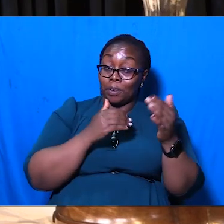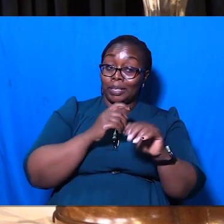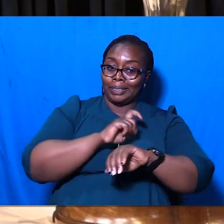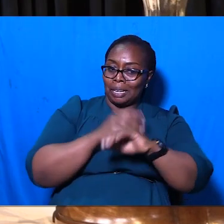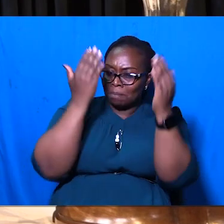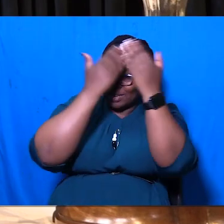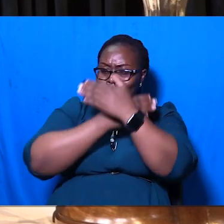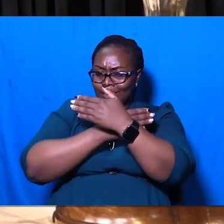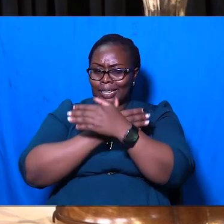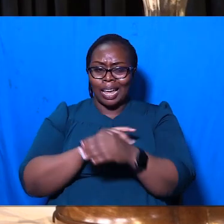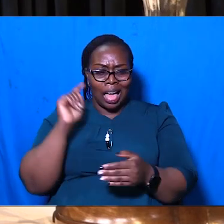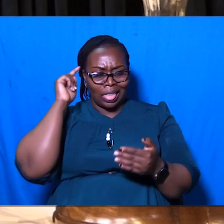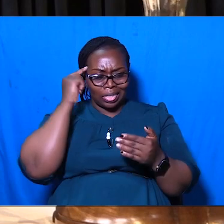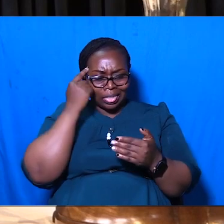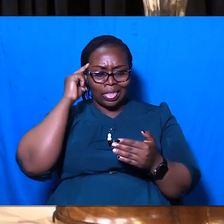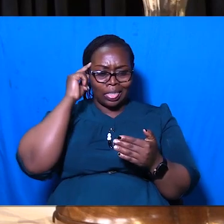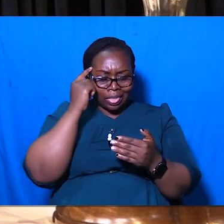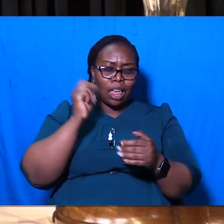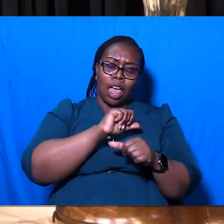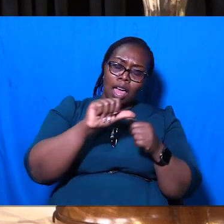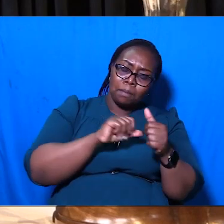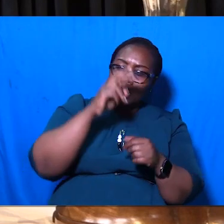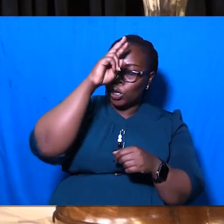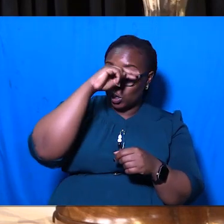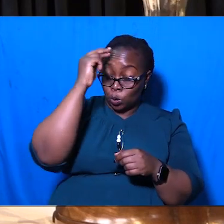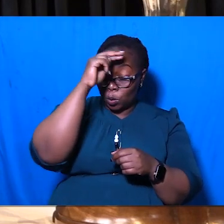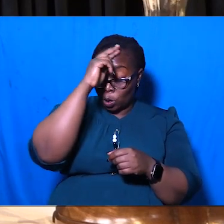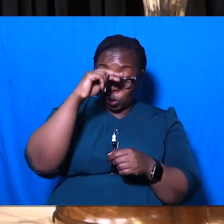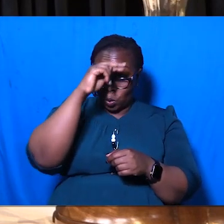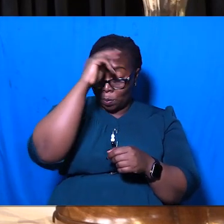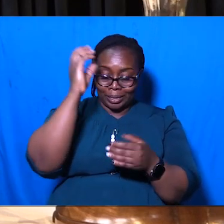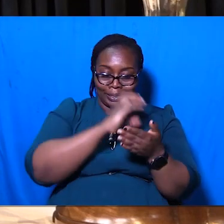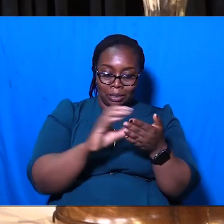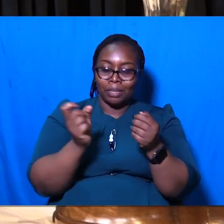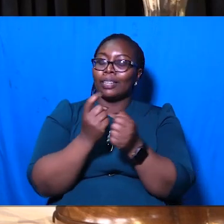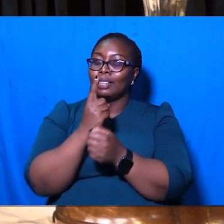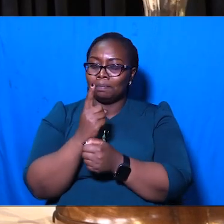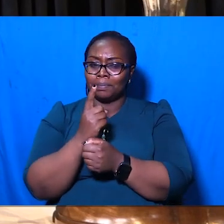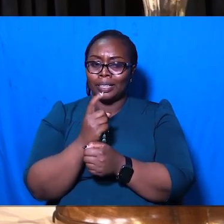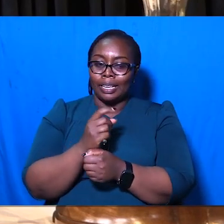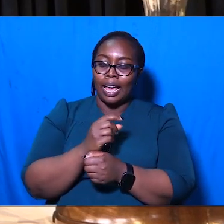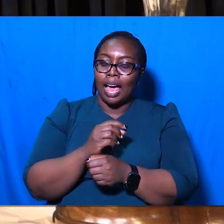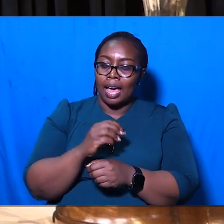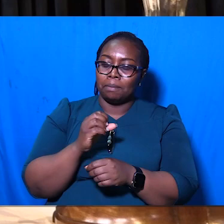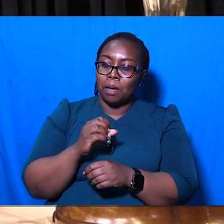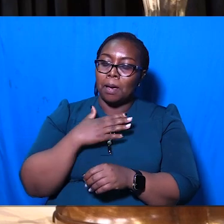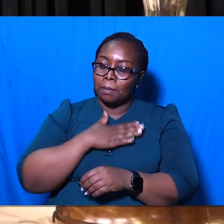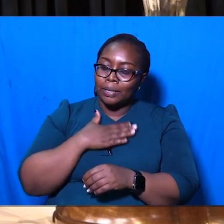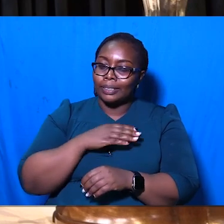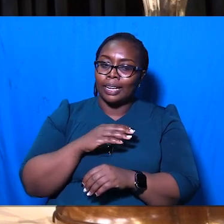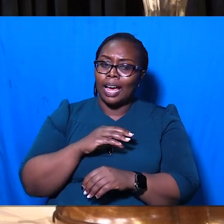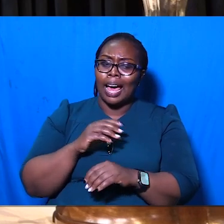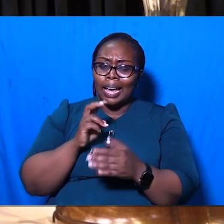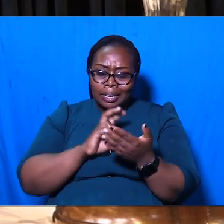the night just trying to thinking about Romans 11. I can tell you it is work. And I can tell you, just take your time and read it